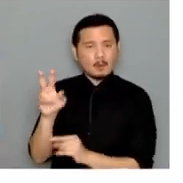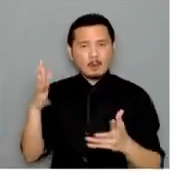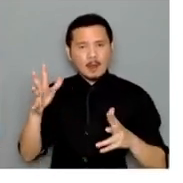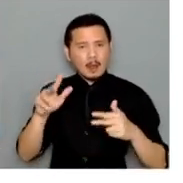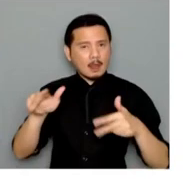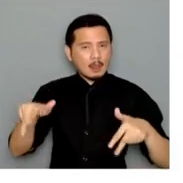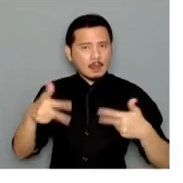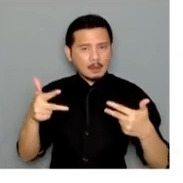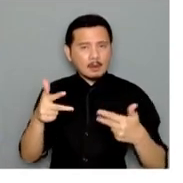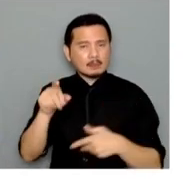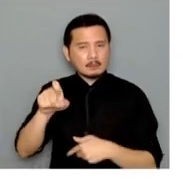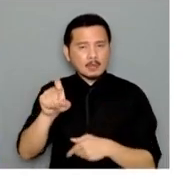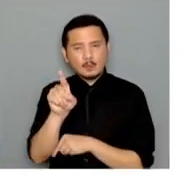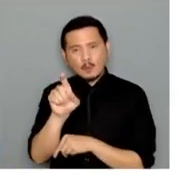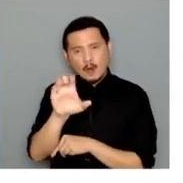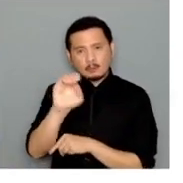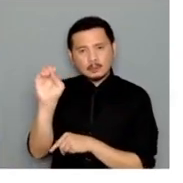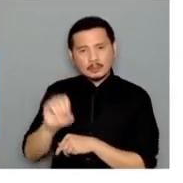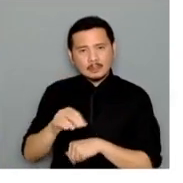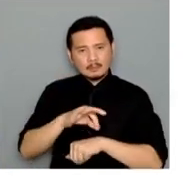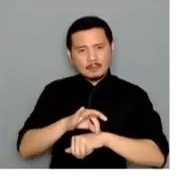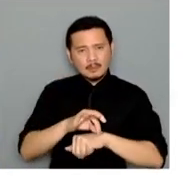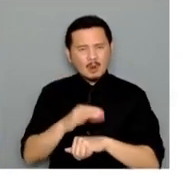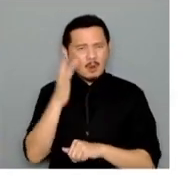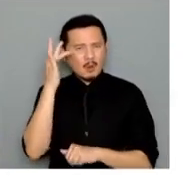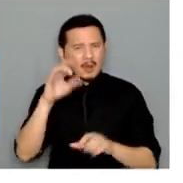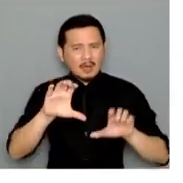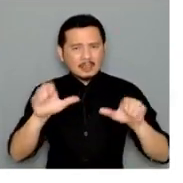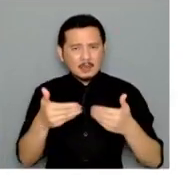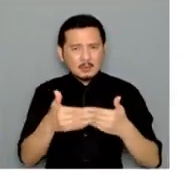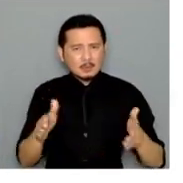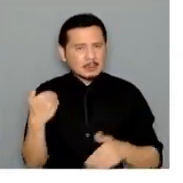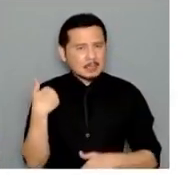face. So again, why are the classrooms not there?